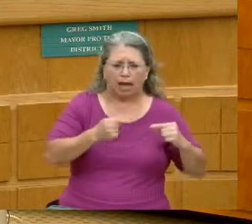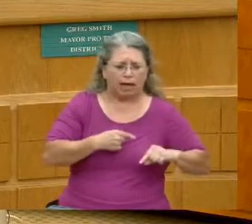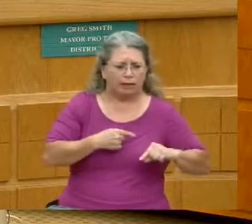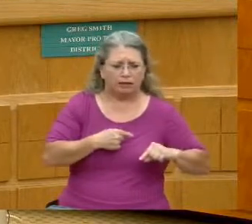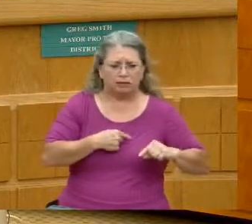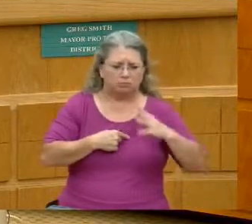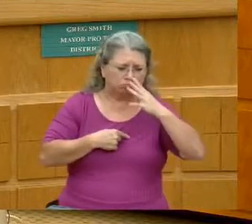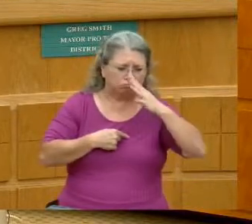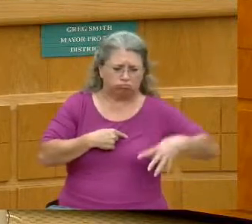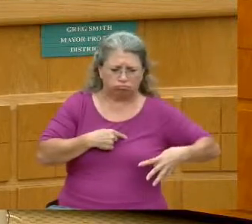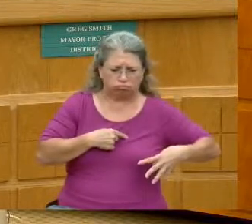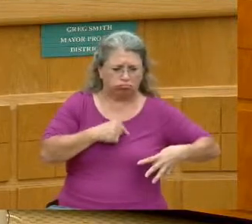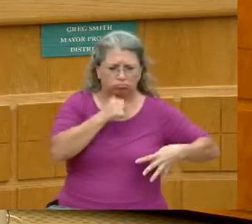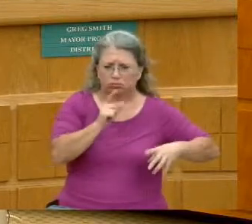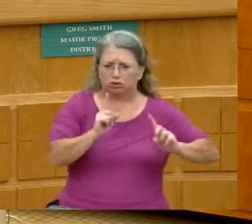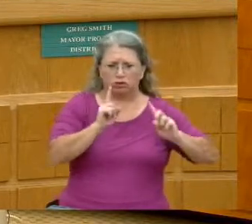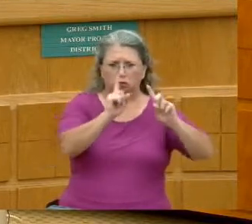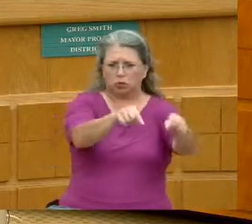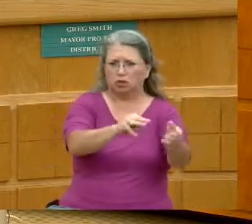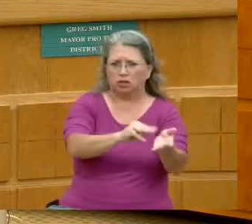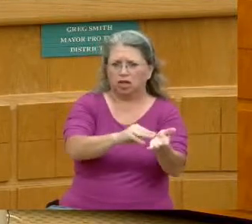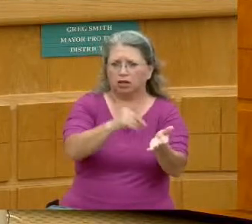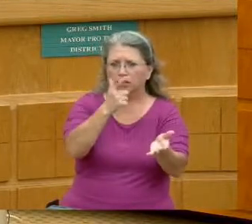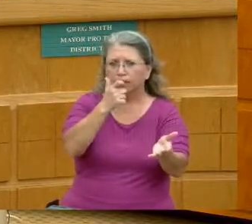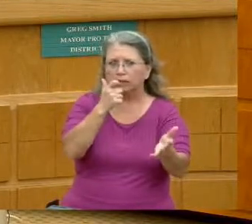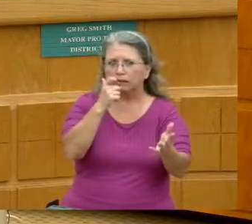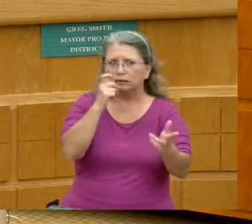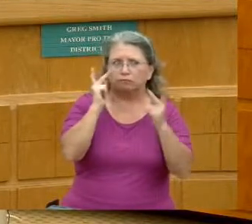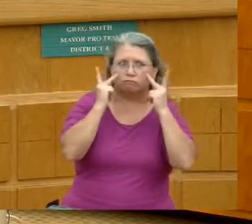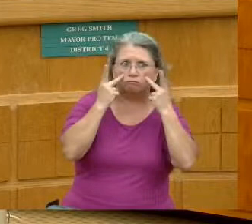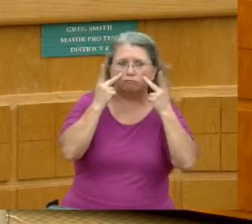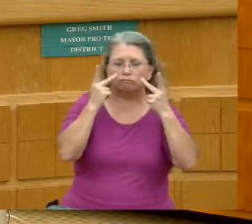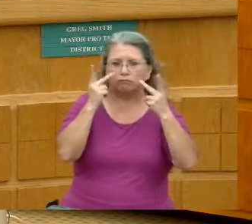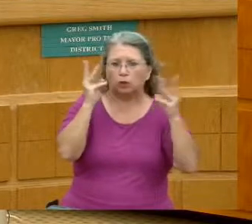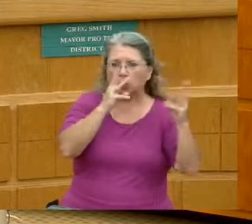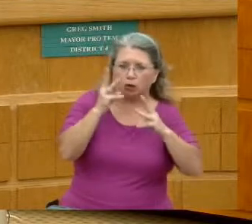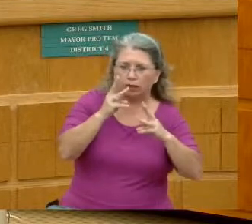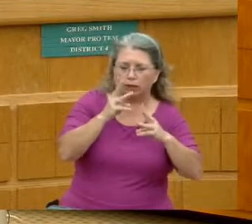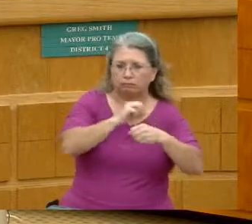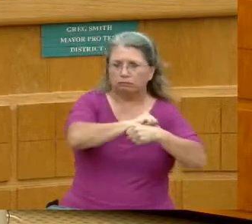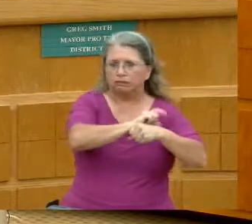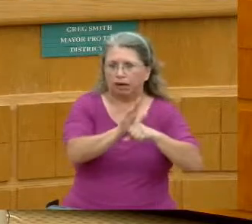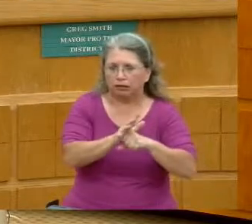the hospital because of COVID-19 than if you do.